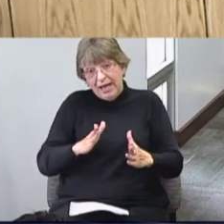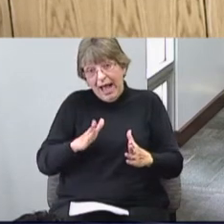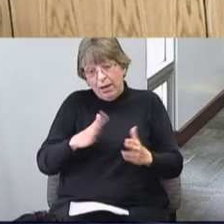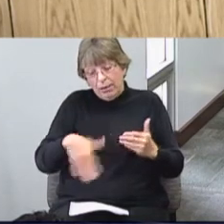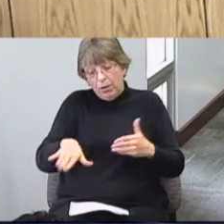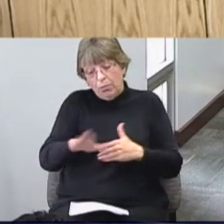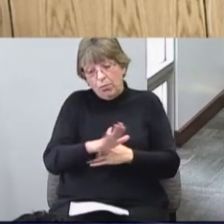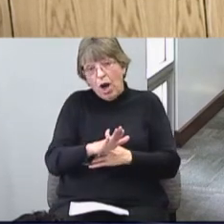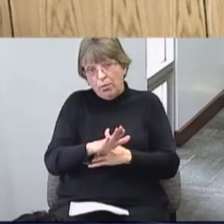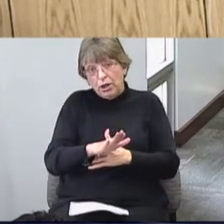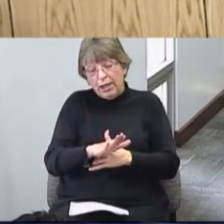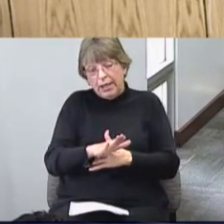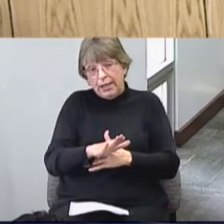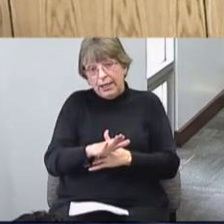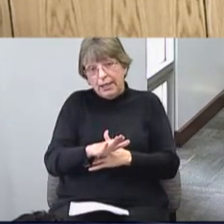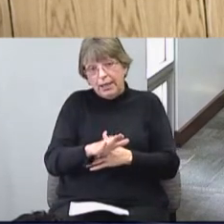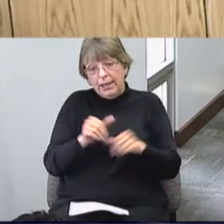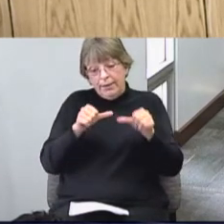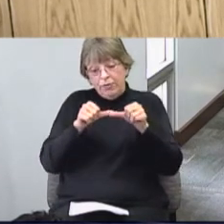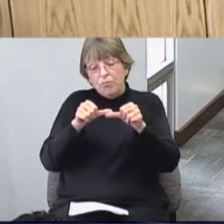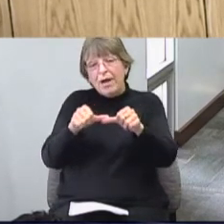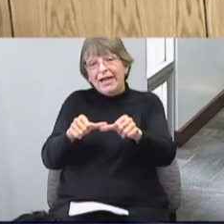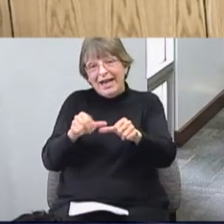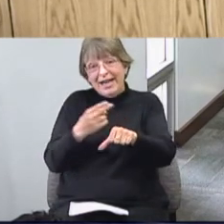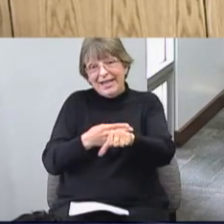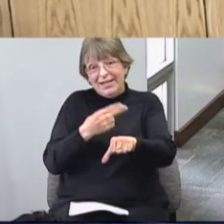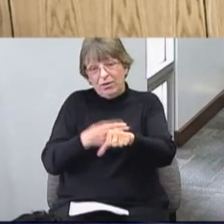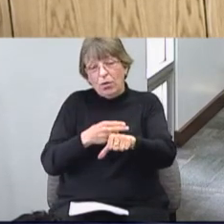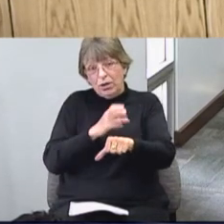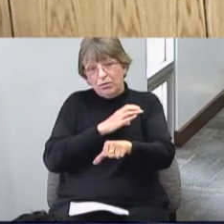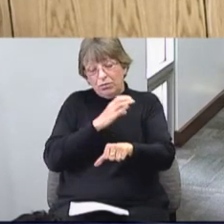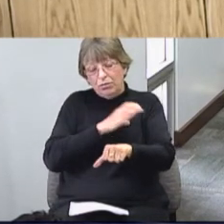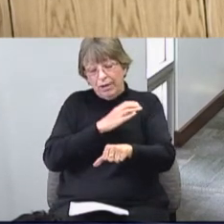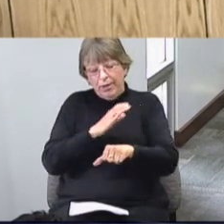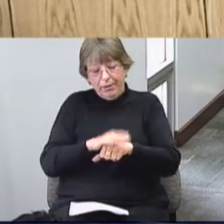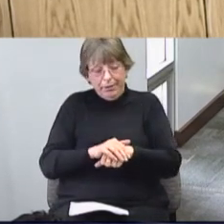to be maintained in its historical character.